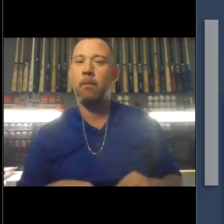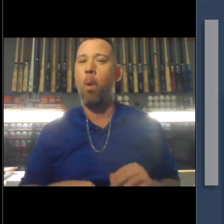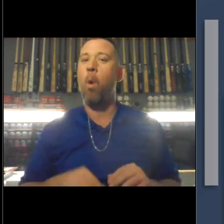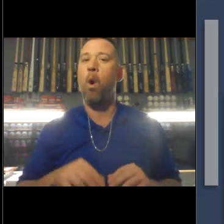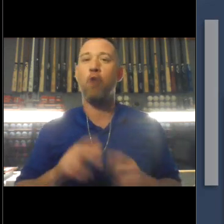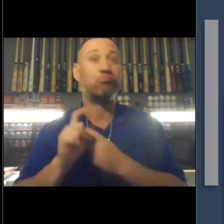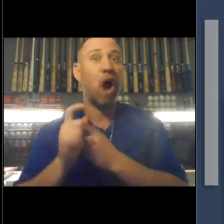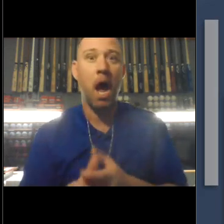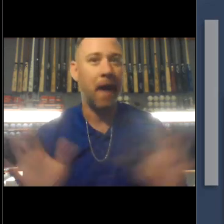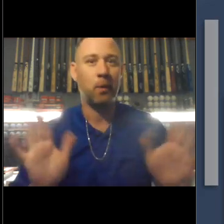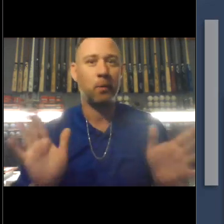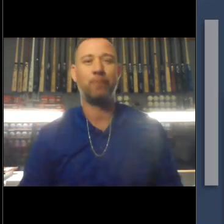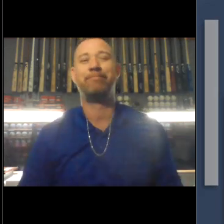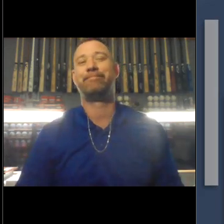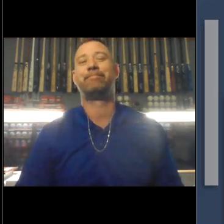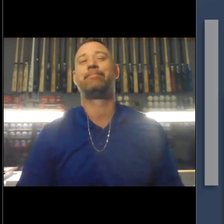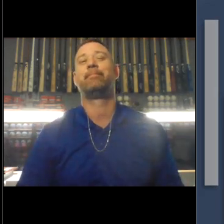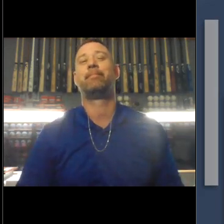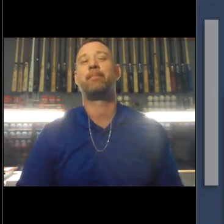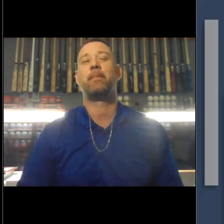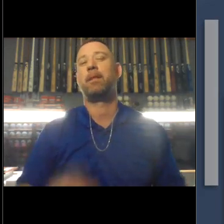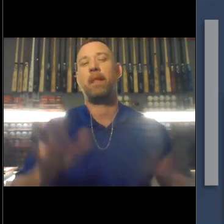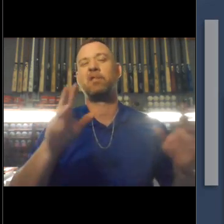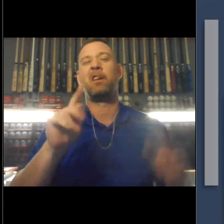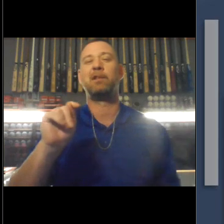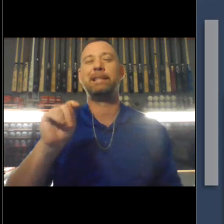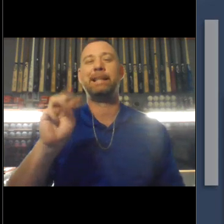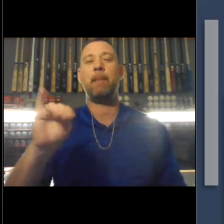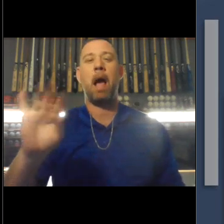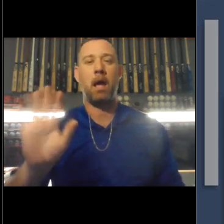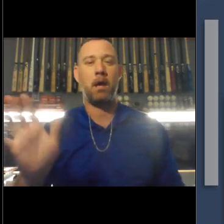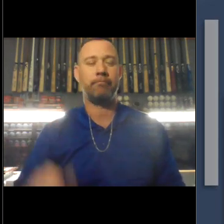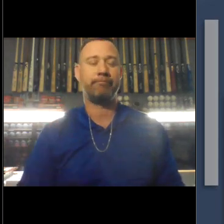important information that we all need to know. Yes. So,